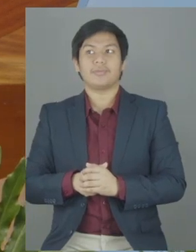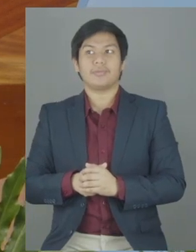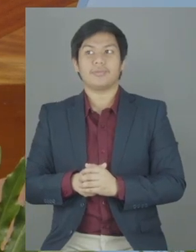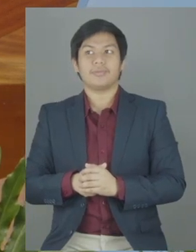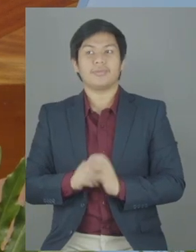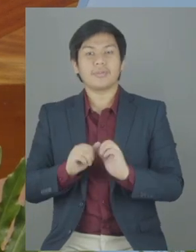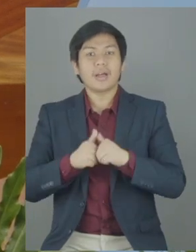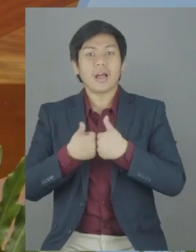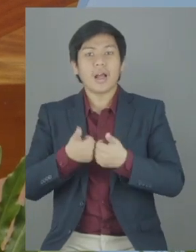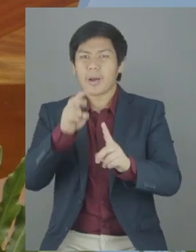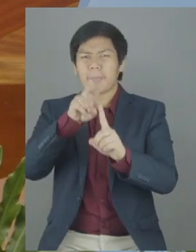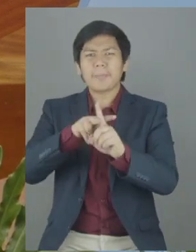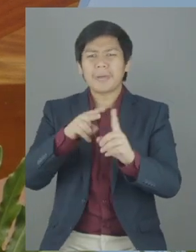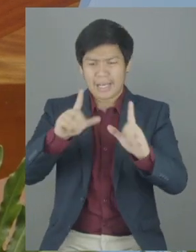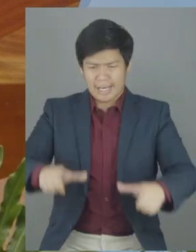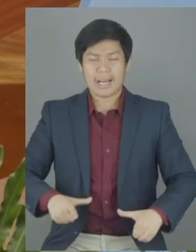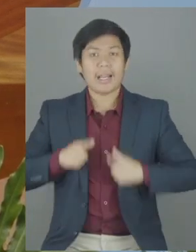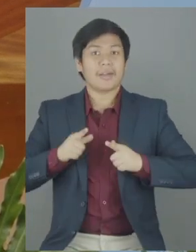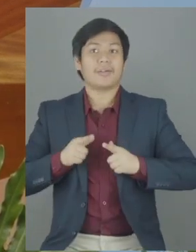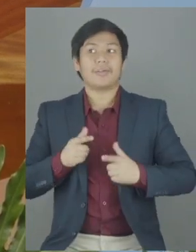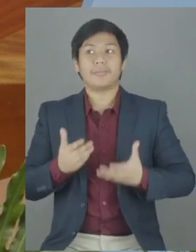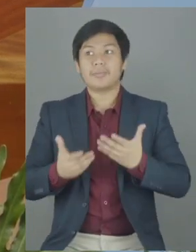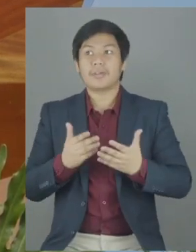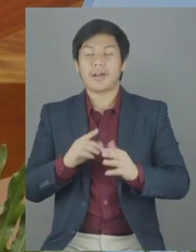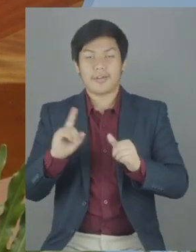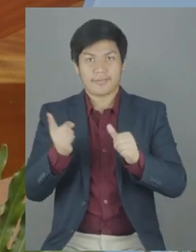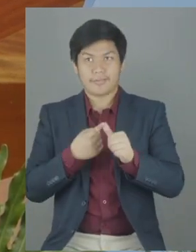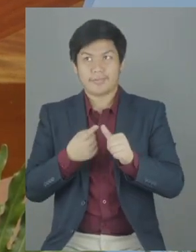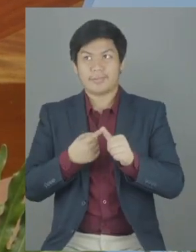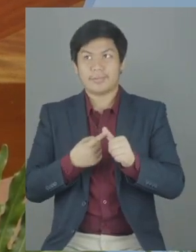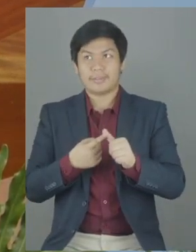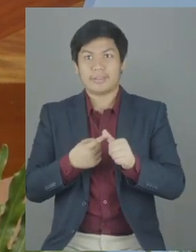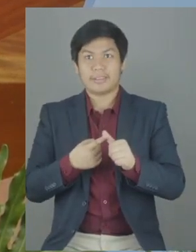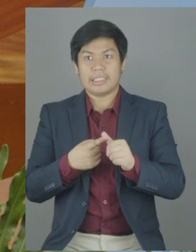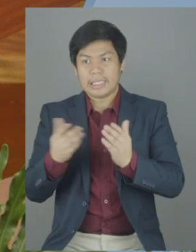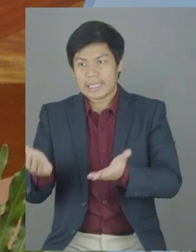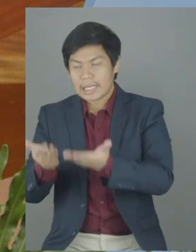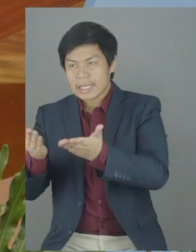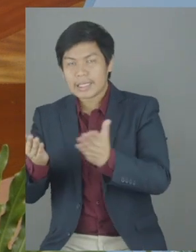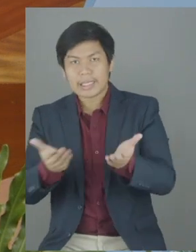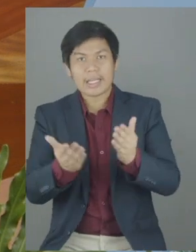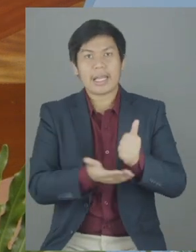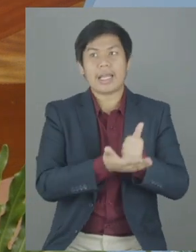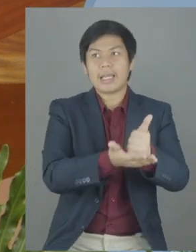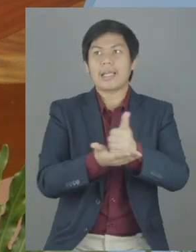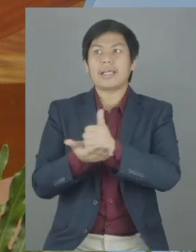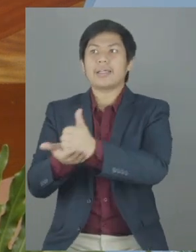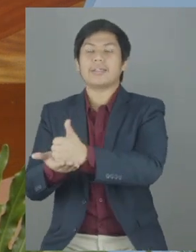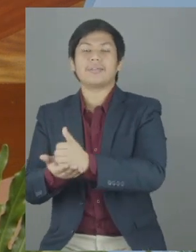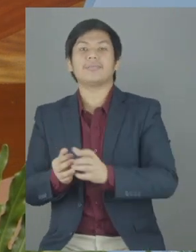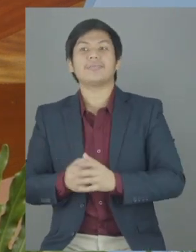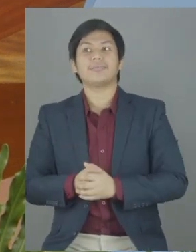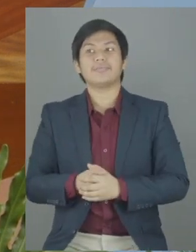How do we apply this? Maybe first we go beyond just entertaining. What do I mean? Entertaining